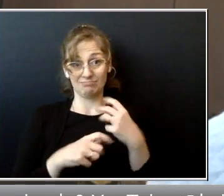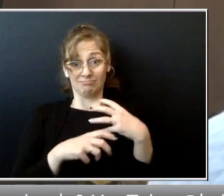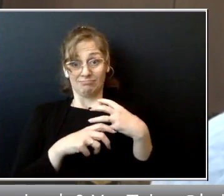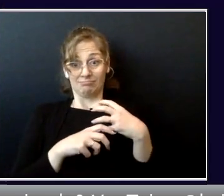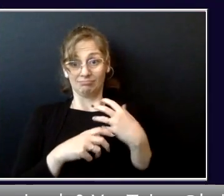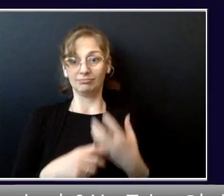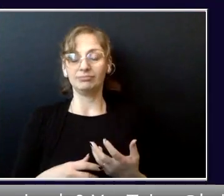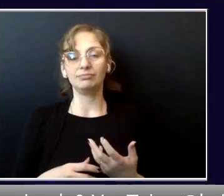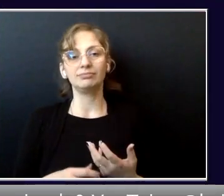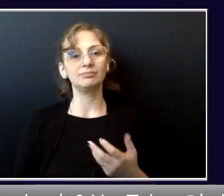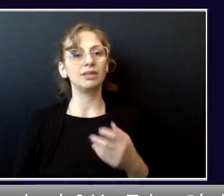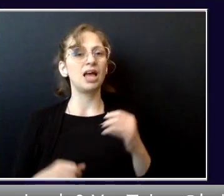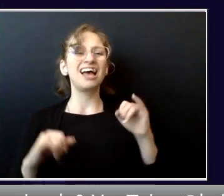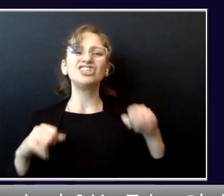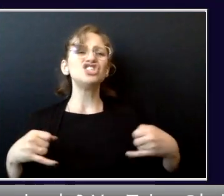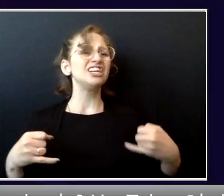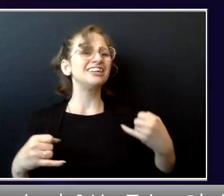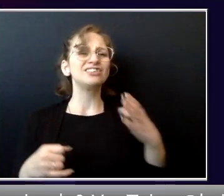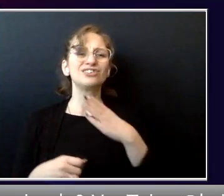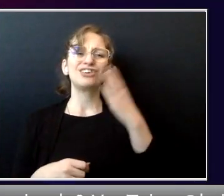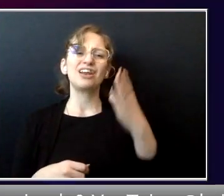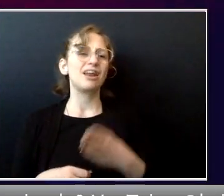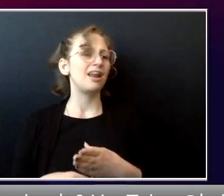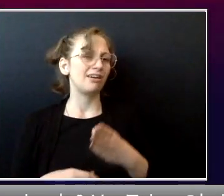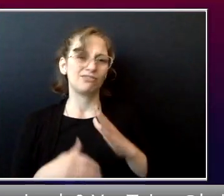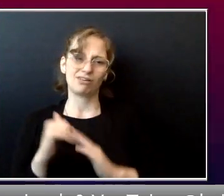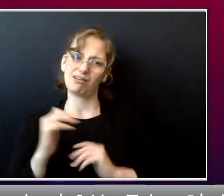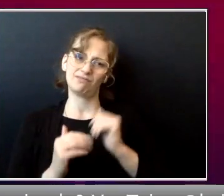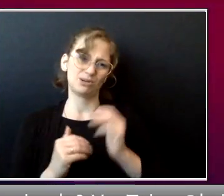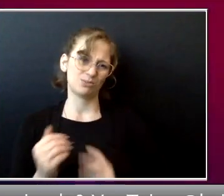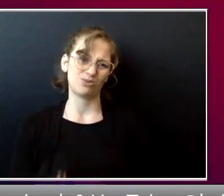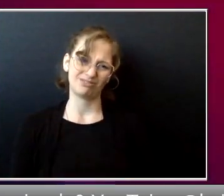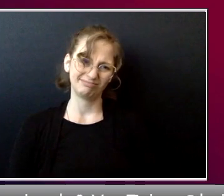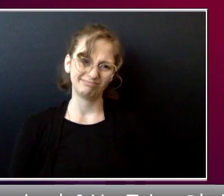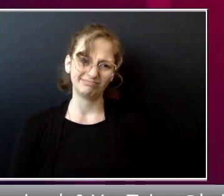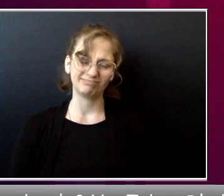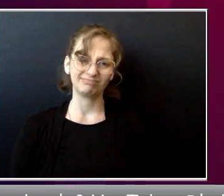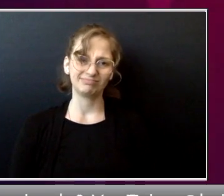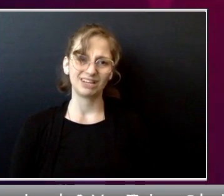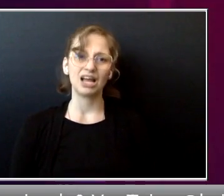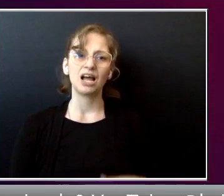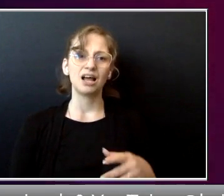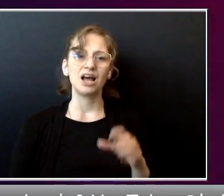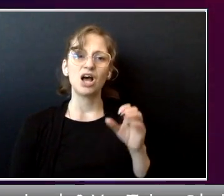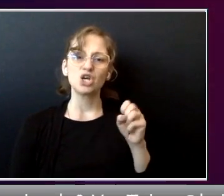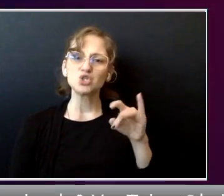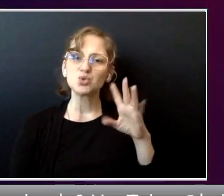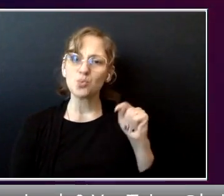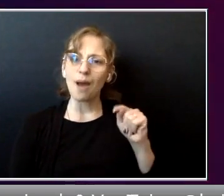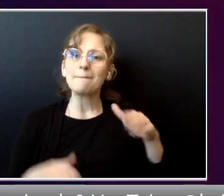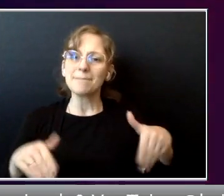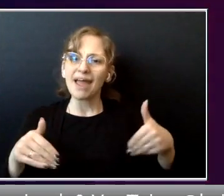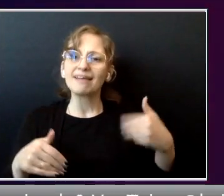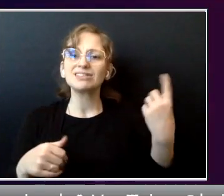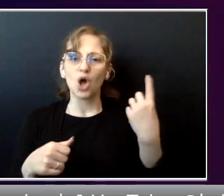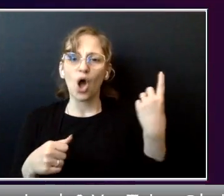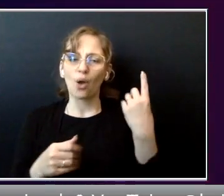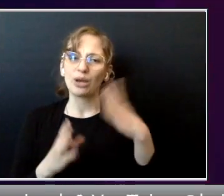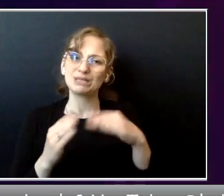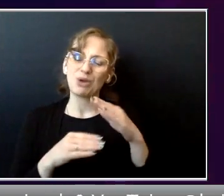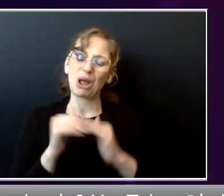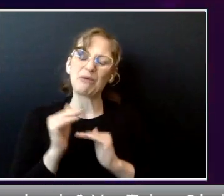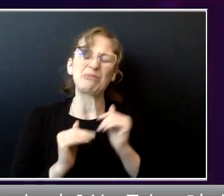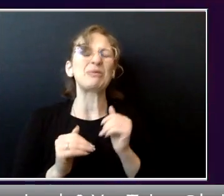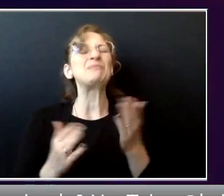Jeans are never that's all back to comfortable. normal now. Right, jeans are never That's right. comfortable. Sweatpants are always the more comfy option. Nathan wants to